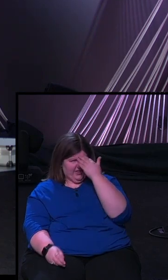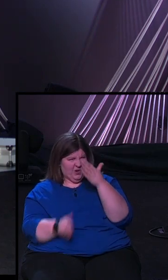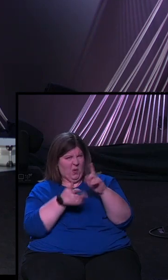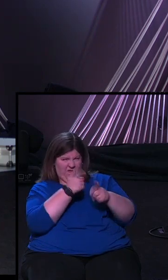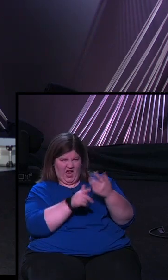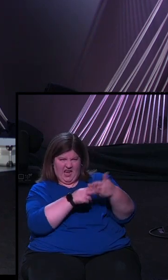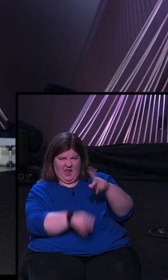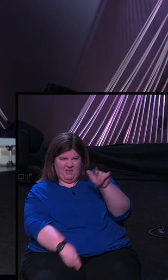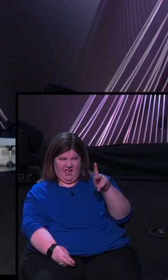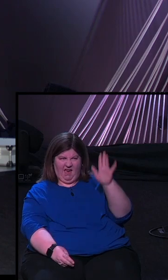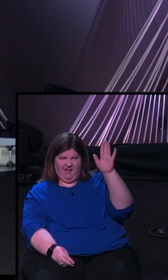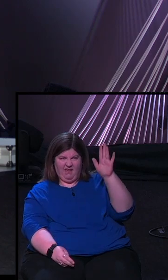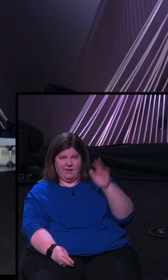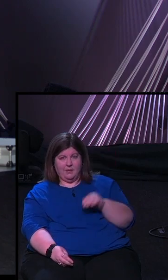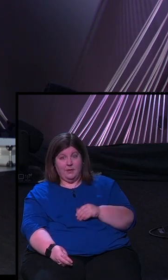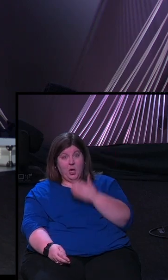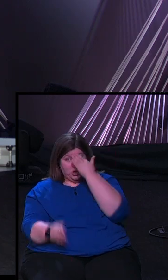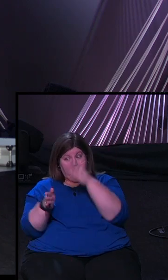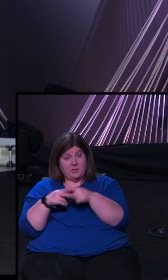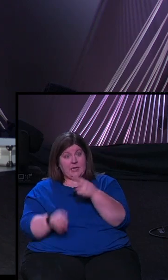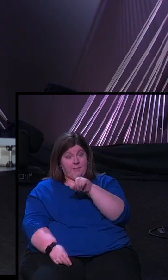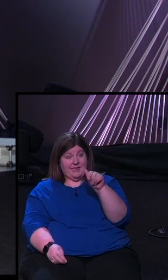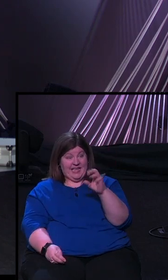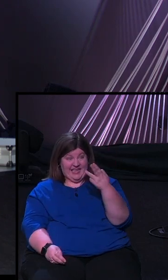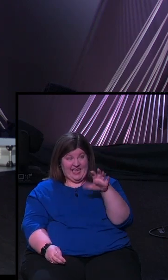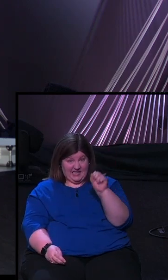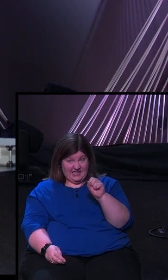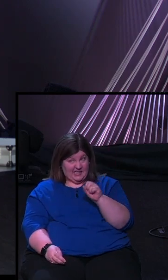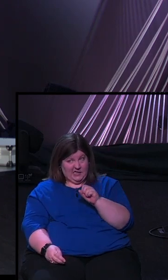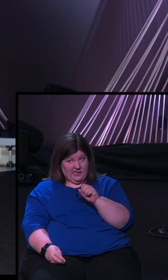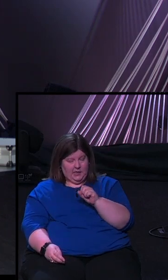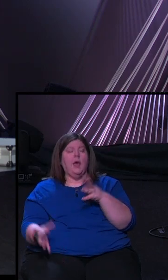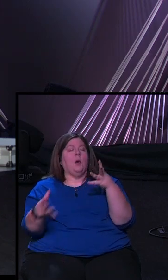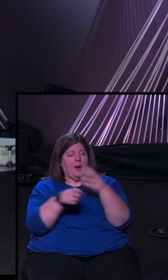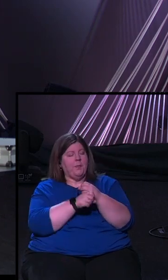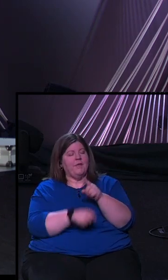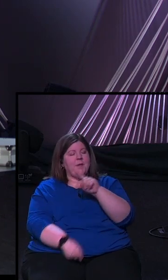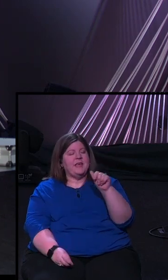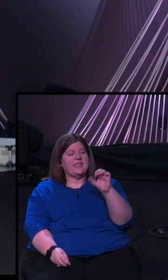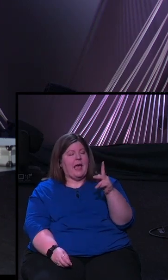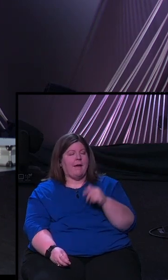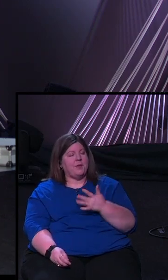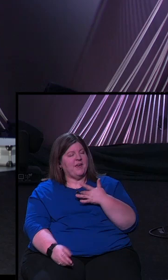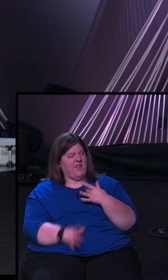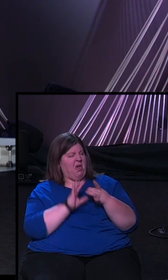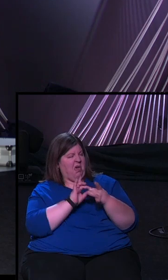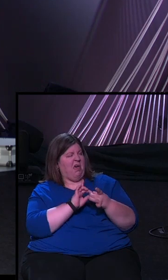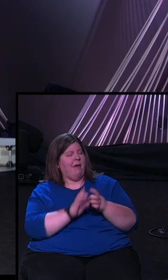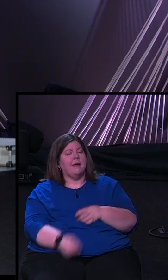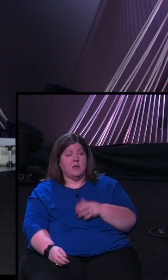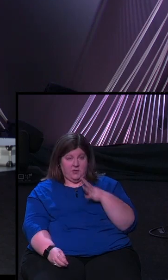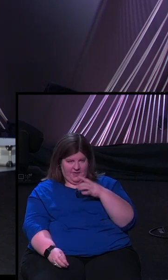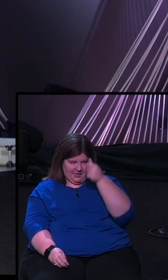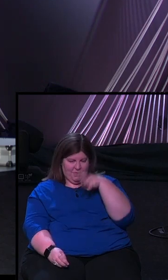Zach? Beautiful. How many of you know somebody named Zacchaeus? That's why we're going to call him Zach. Okay? It's more relatable. So there's a man there named